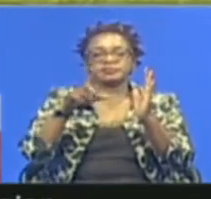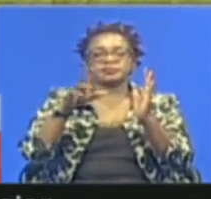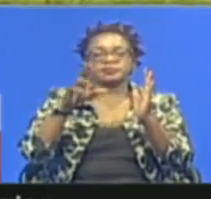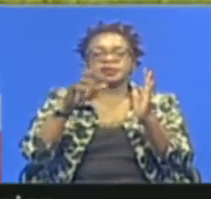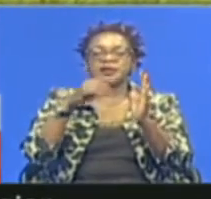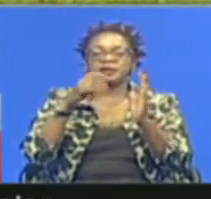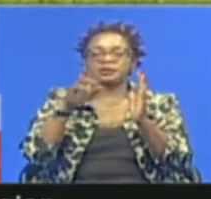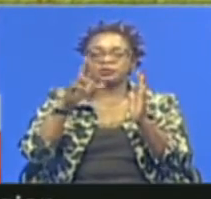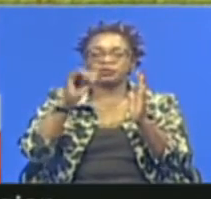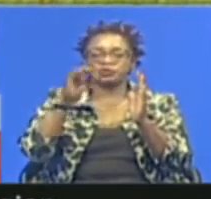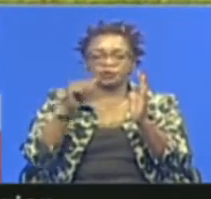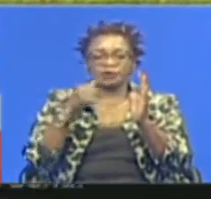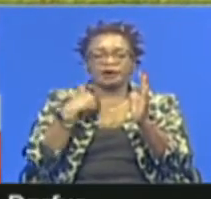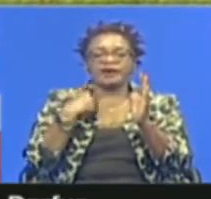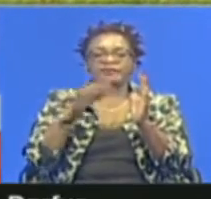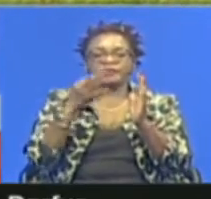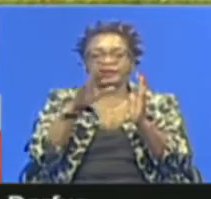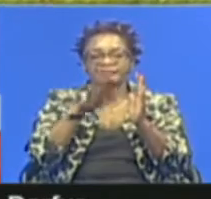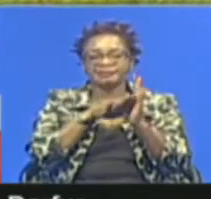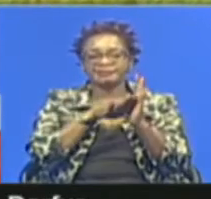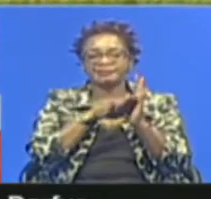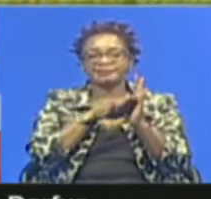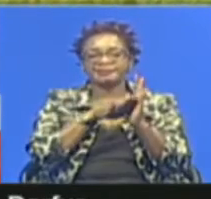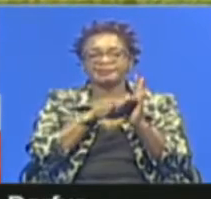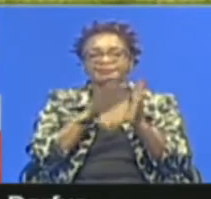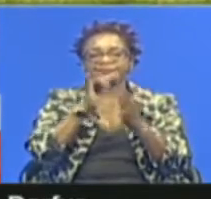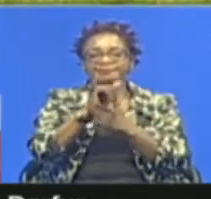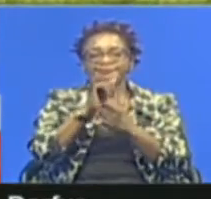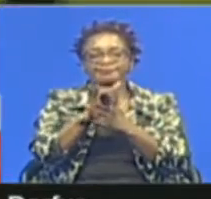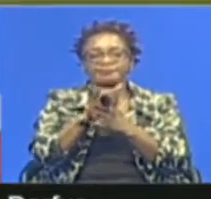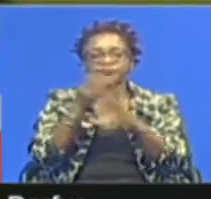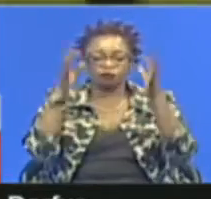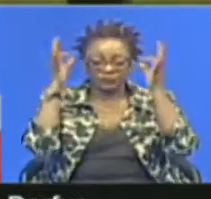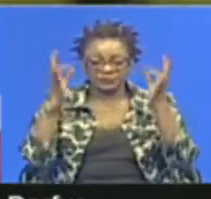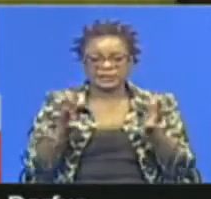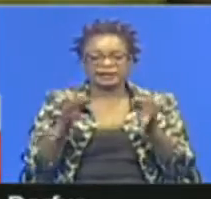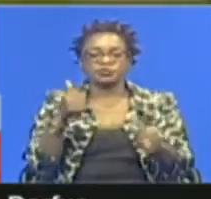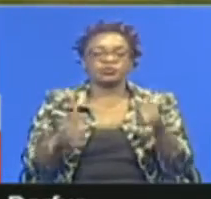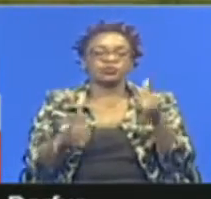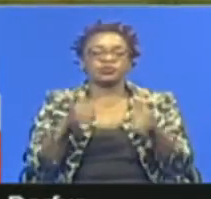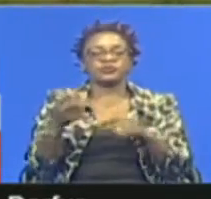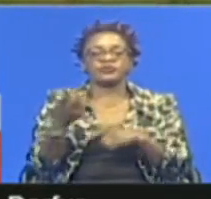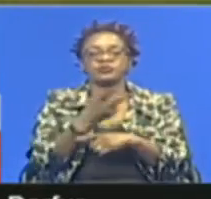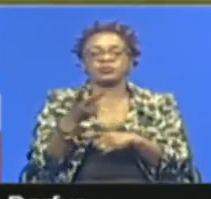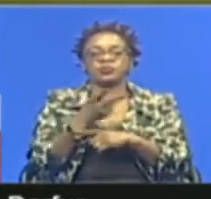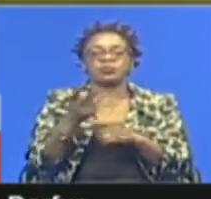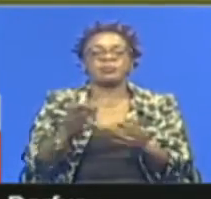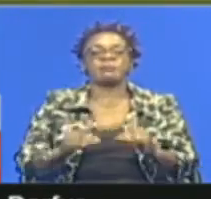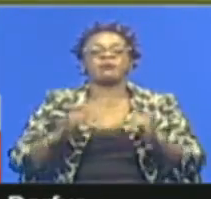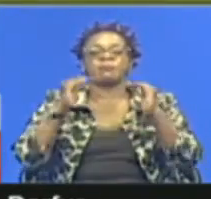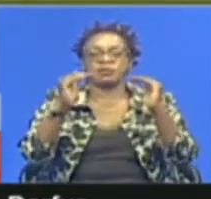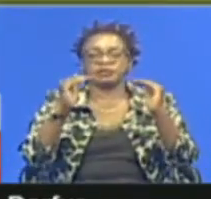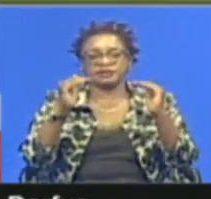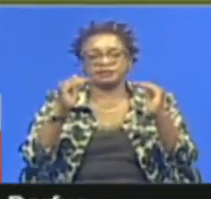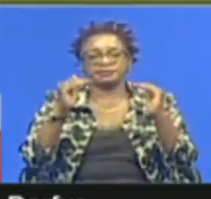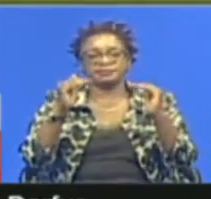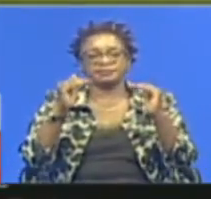the NSL. And the two-legged playoff is to decide which of the two will be promoted and relegated.